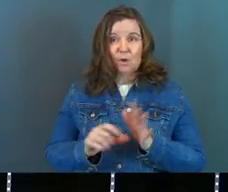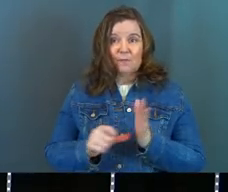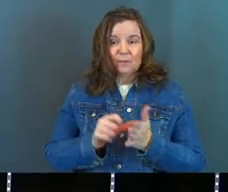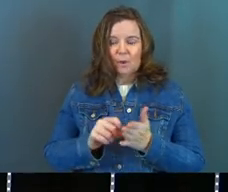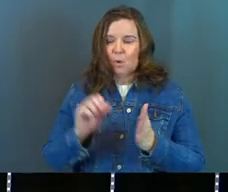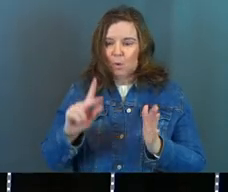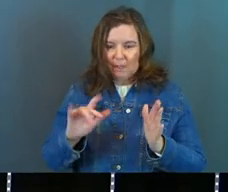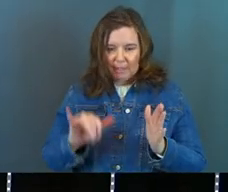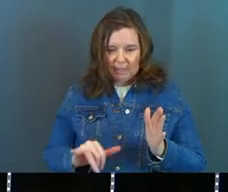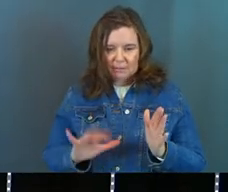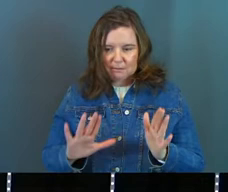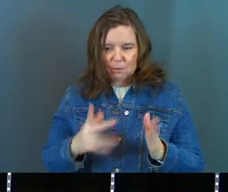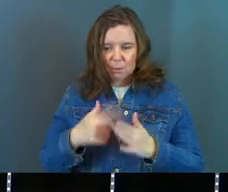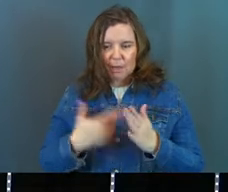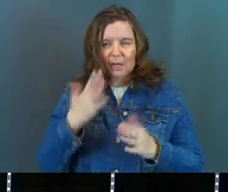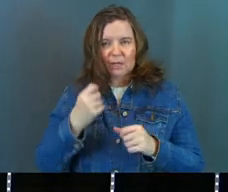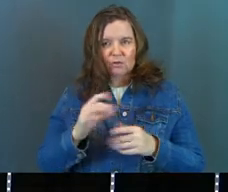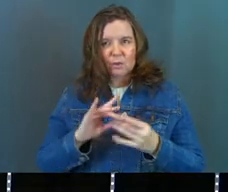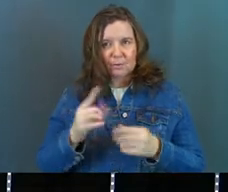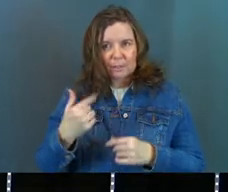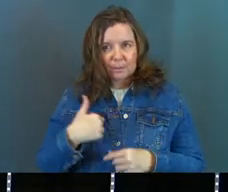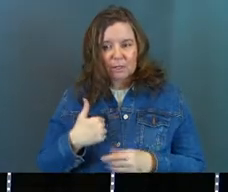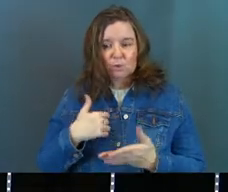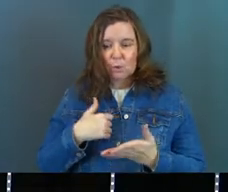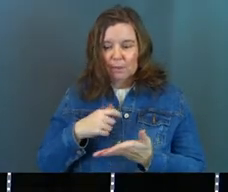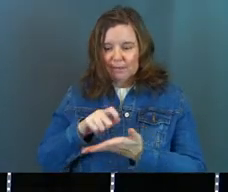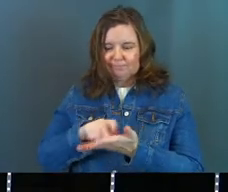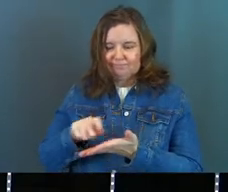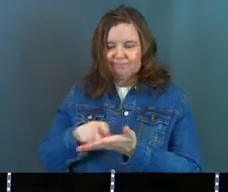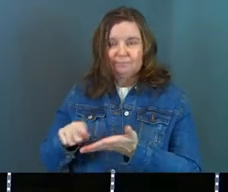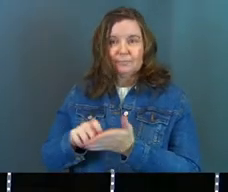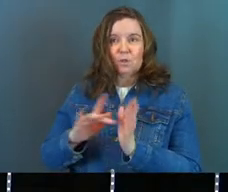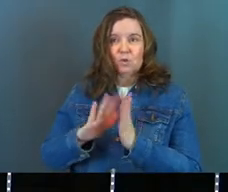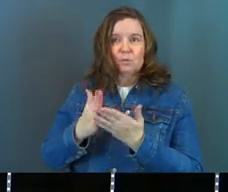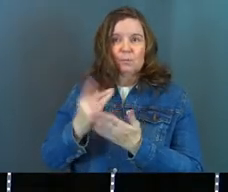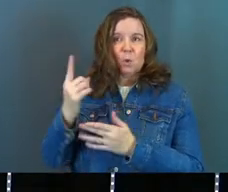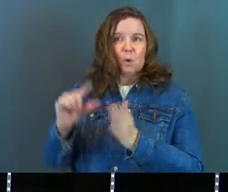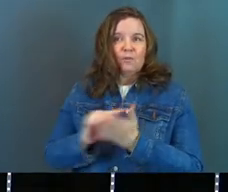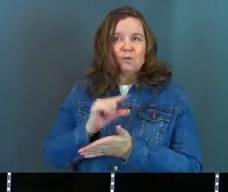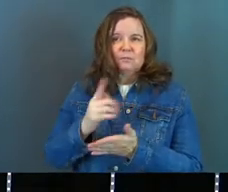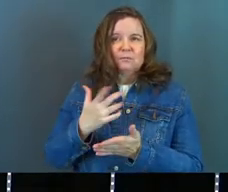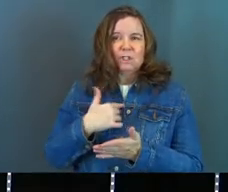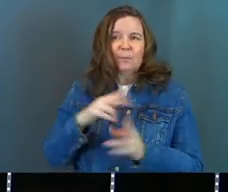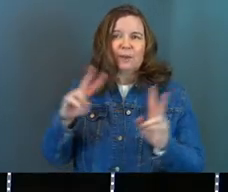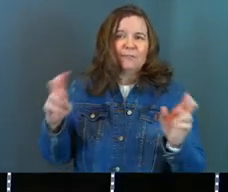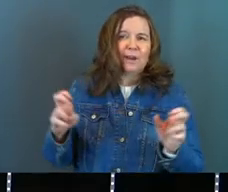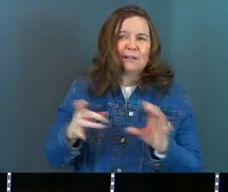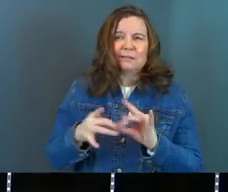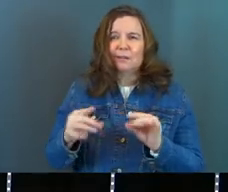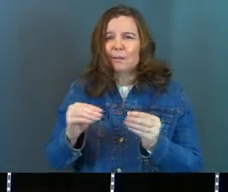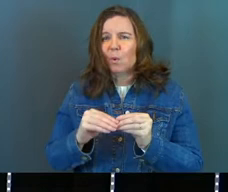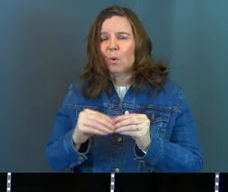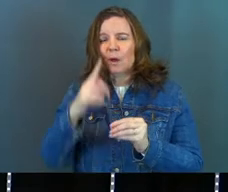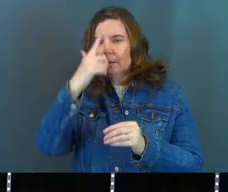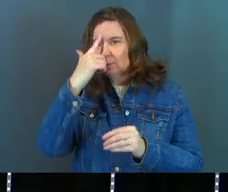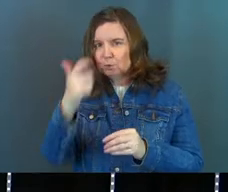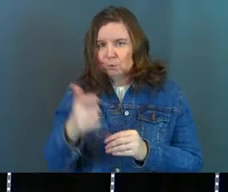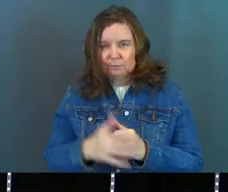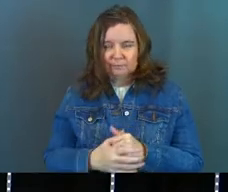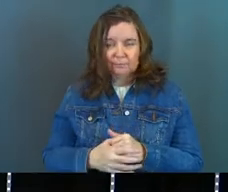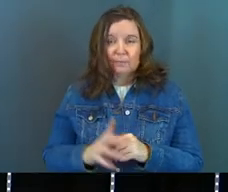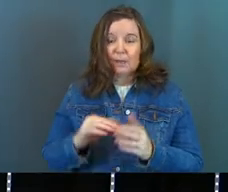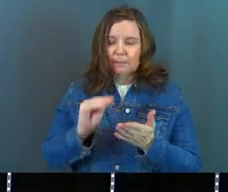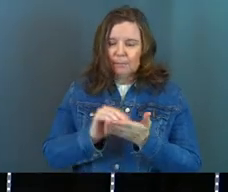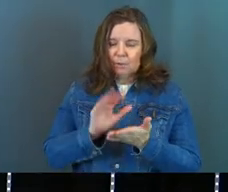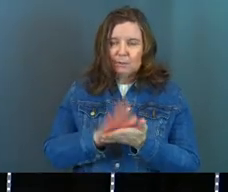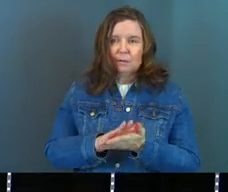page. Okay, that's what God's trying to speak to me. So that just goes in that scripture. Again, it could be a phrase. You could write more. It's up to you.